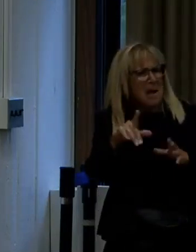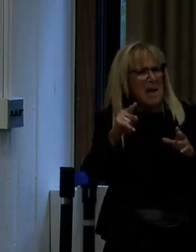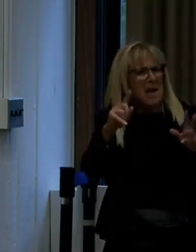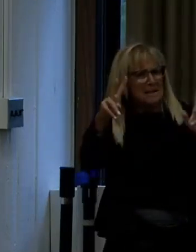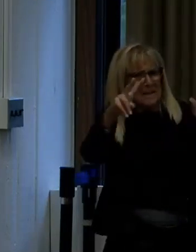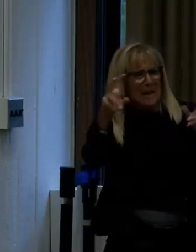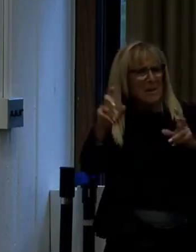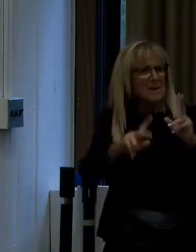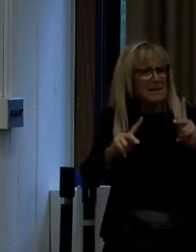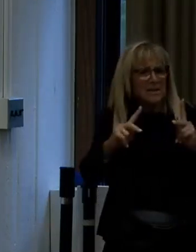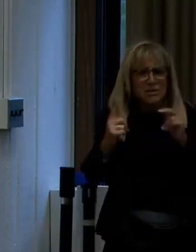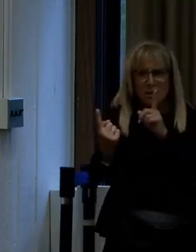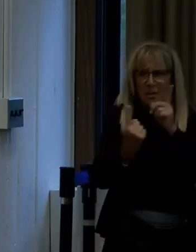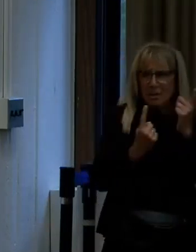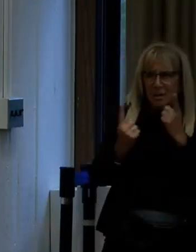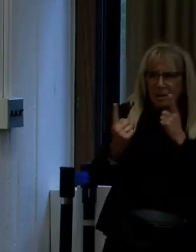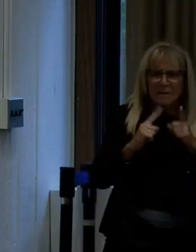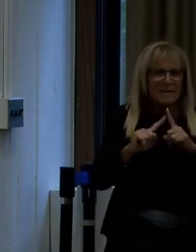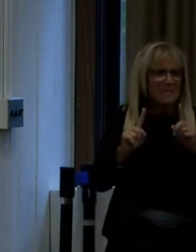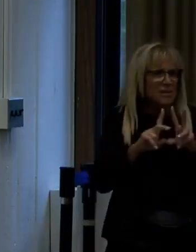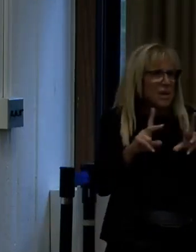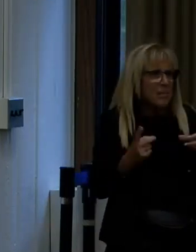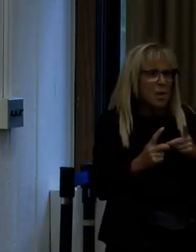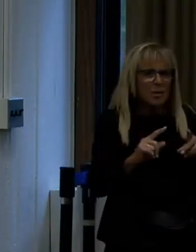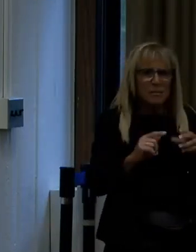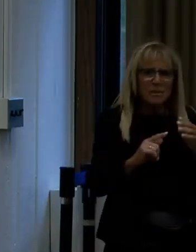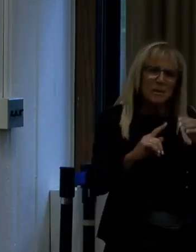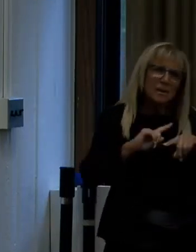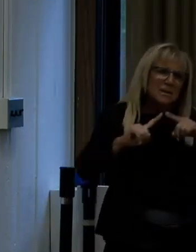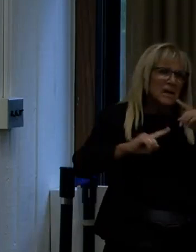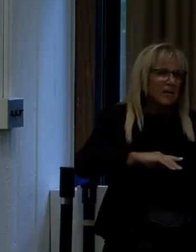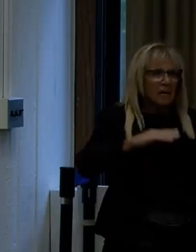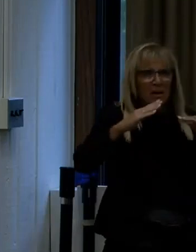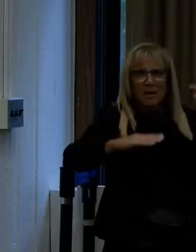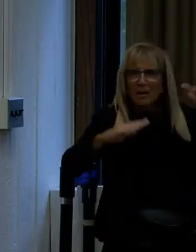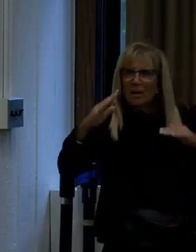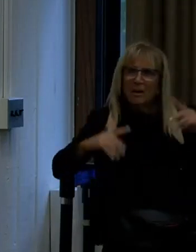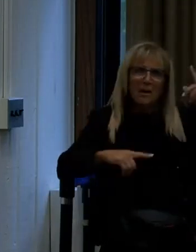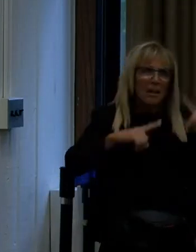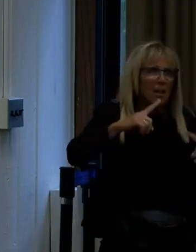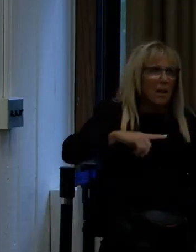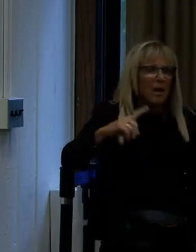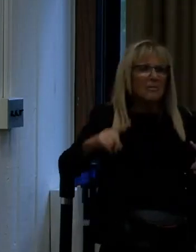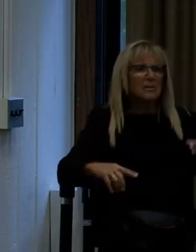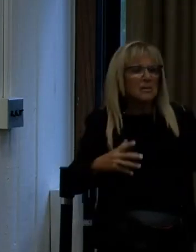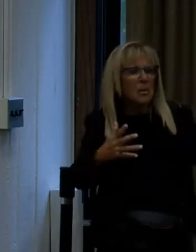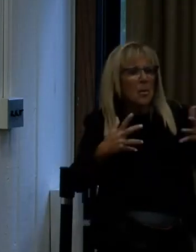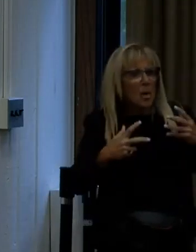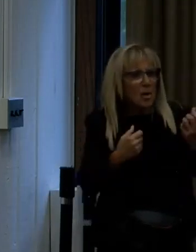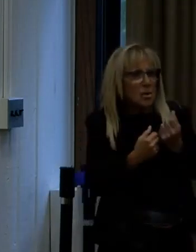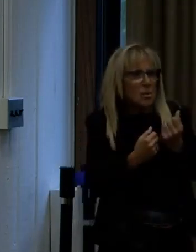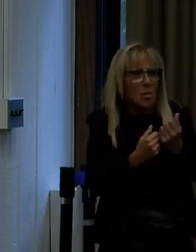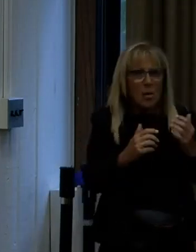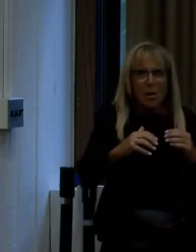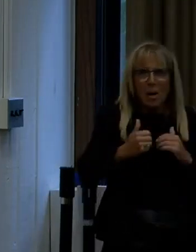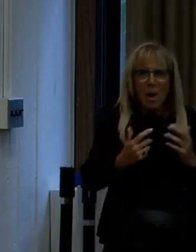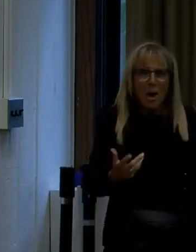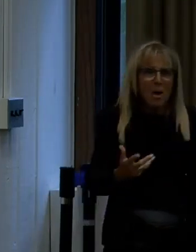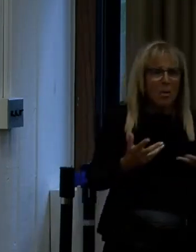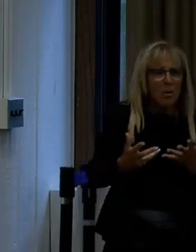us, you know, from different departments at all different levels, and you know, looking for support and how we